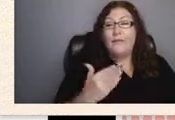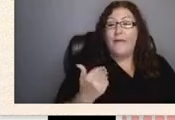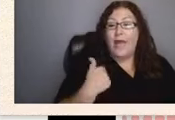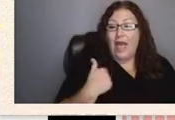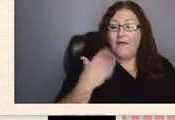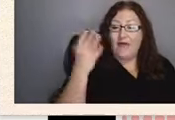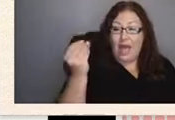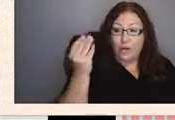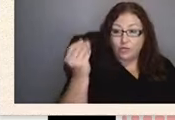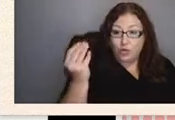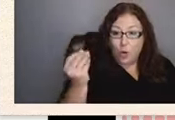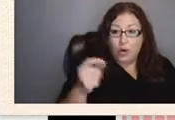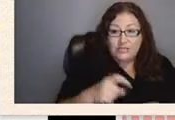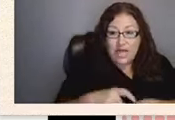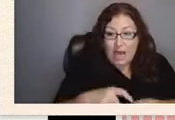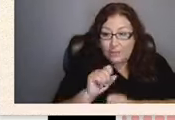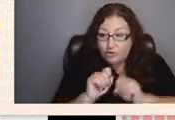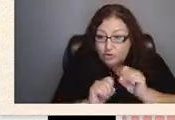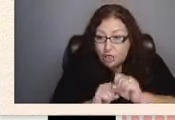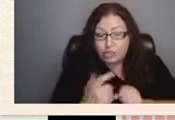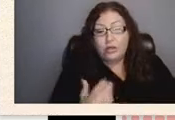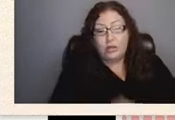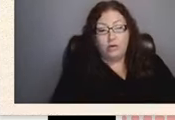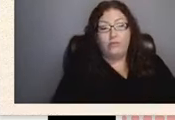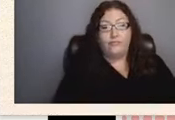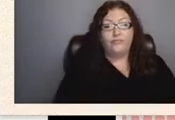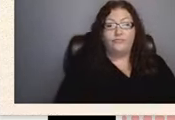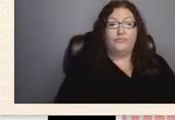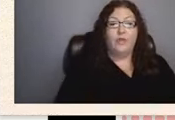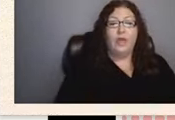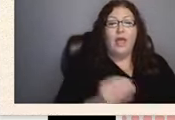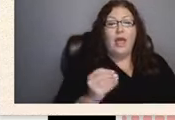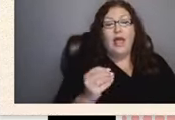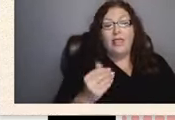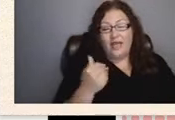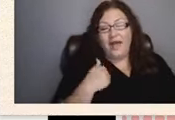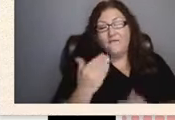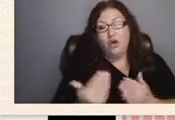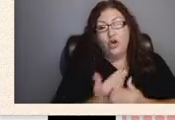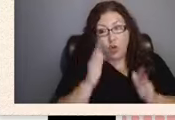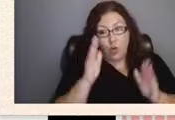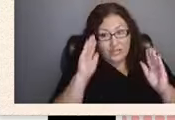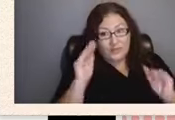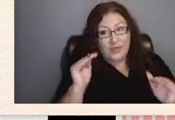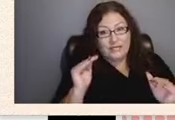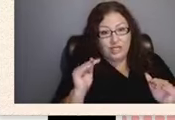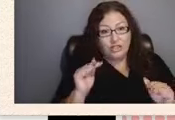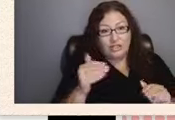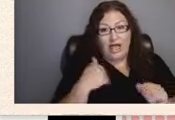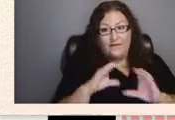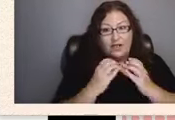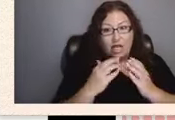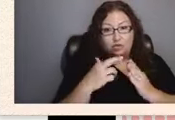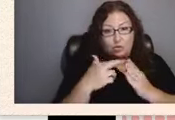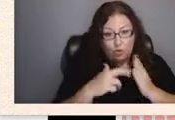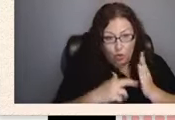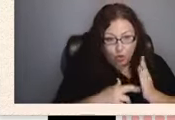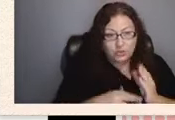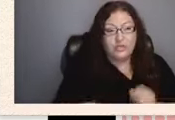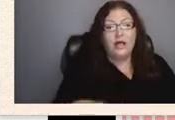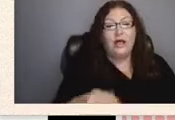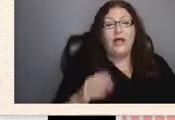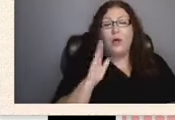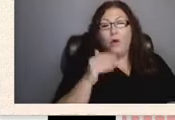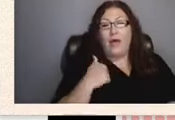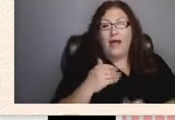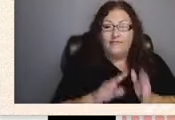some structured outdoor time. And then there's new expectations. They have classroom rules. There's going to be developing